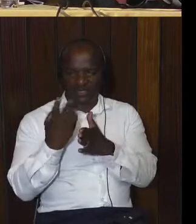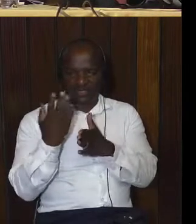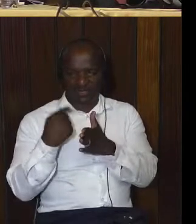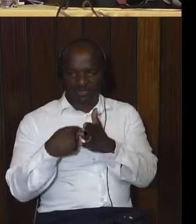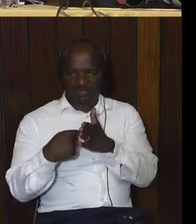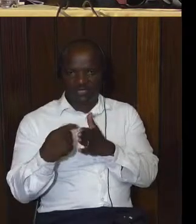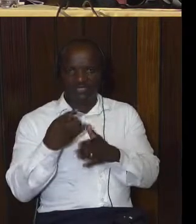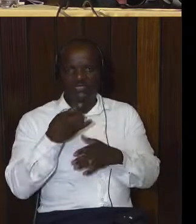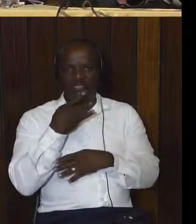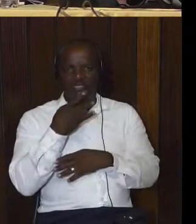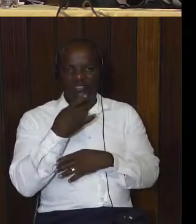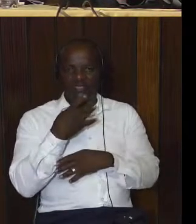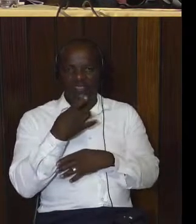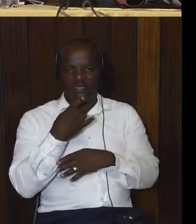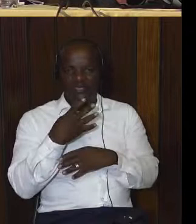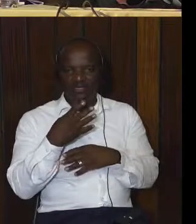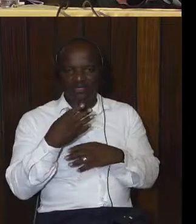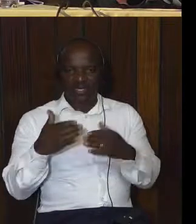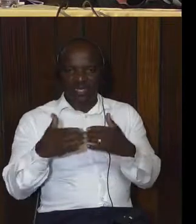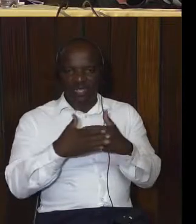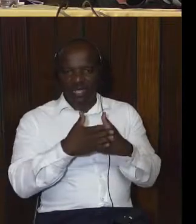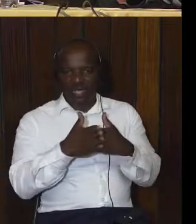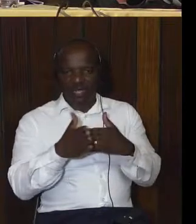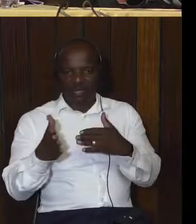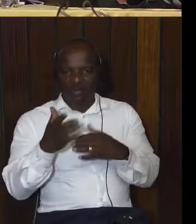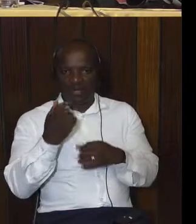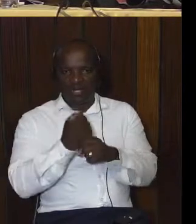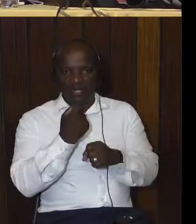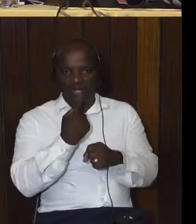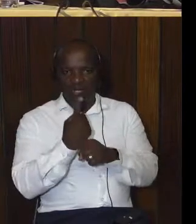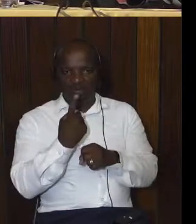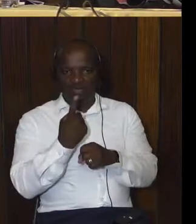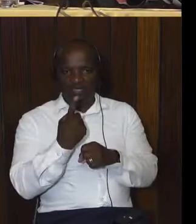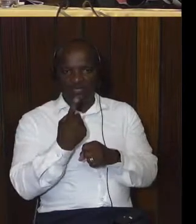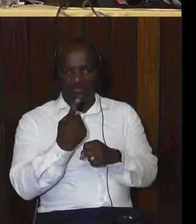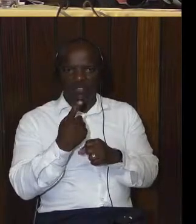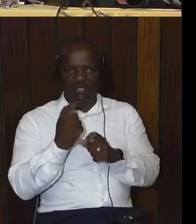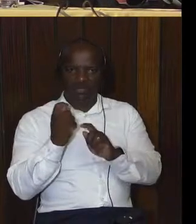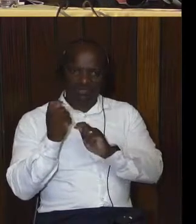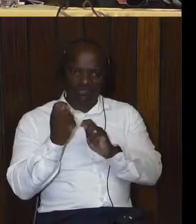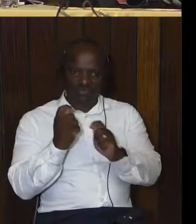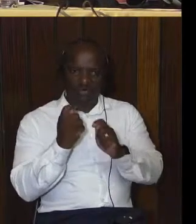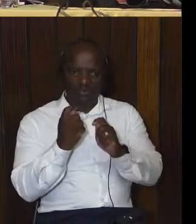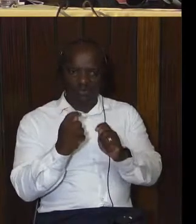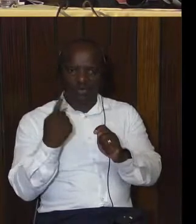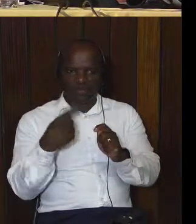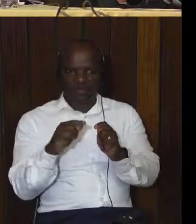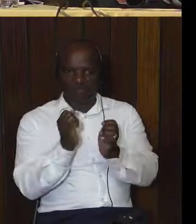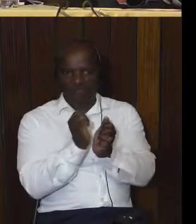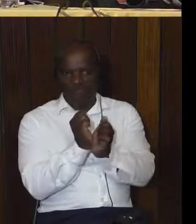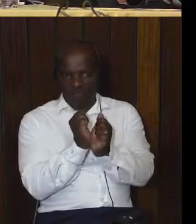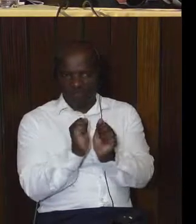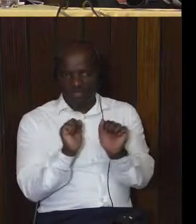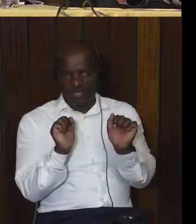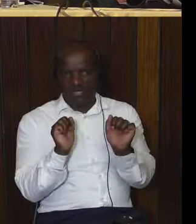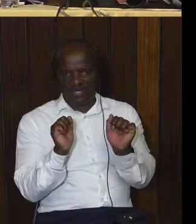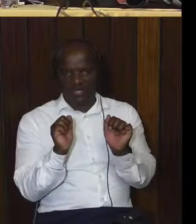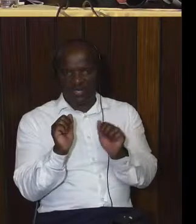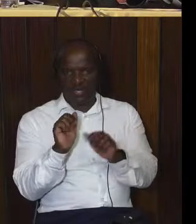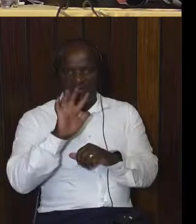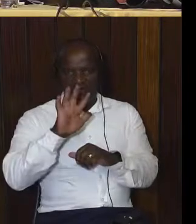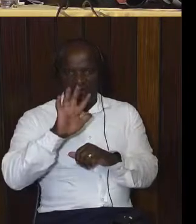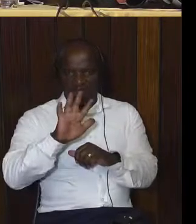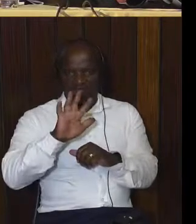Saturday, we opened up the Gautrain where people could travel for free. We had 50,000